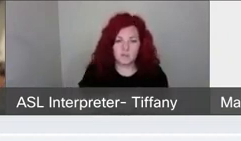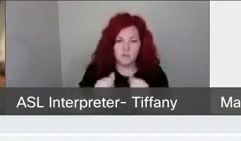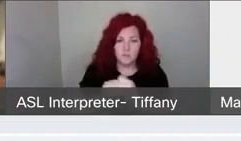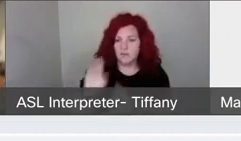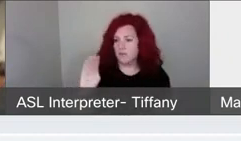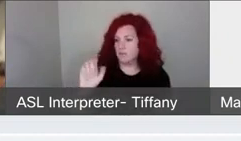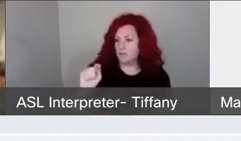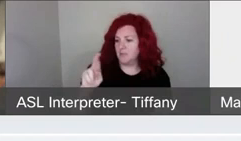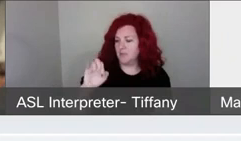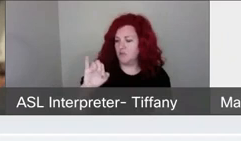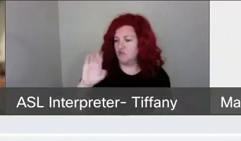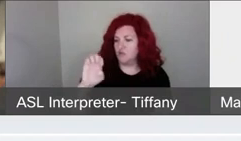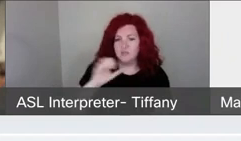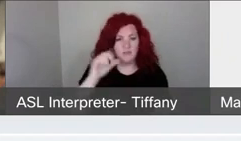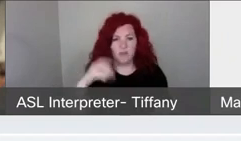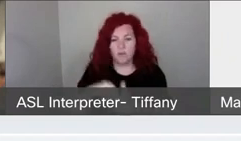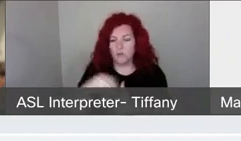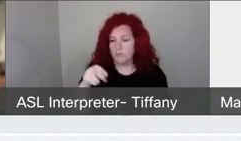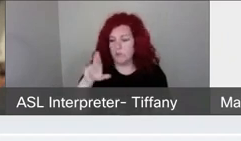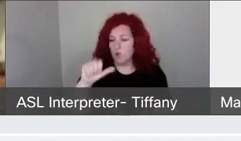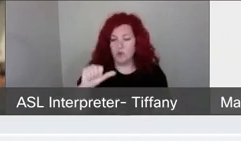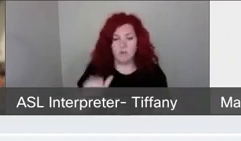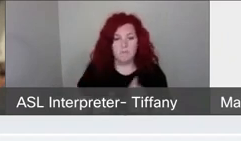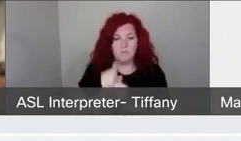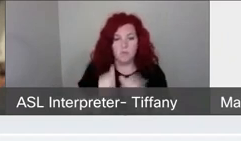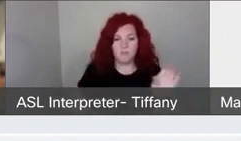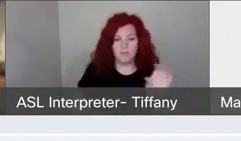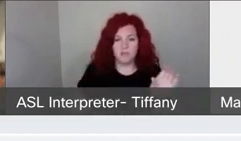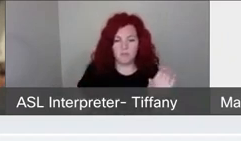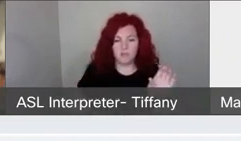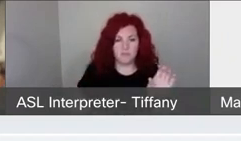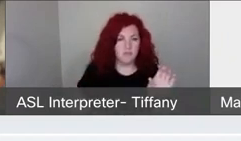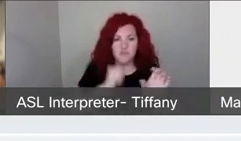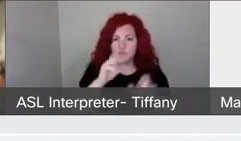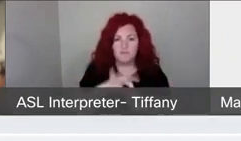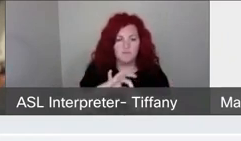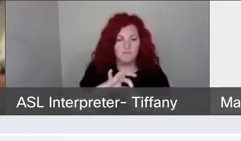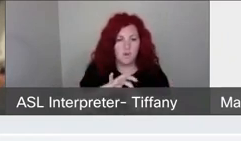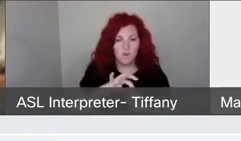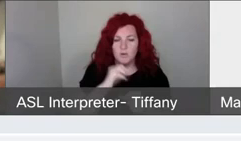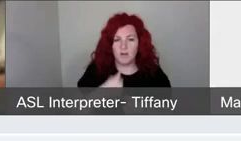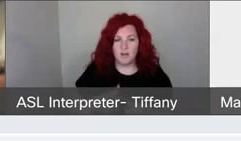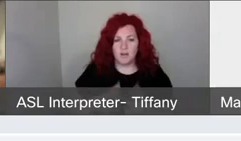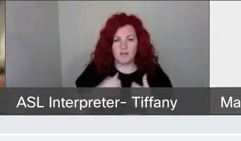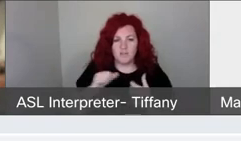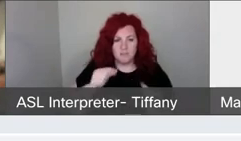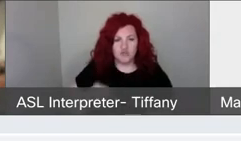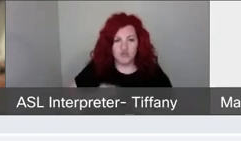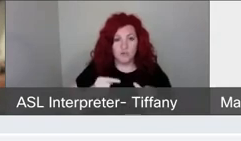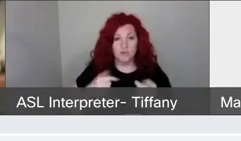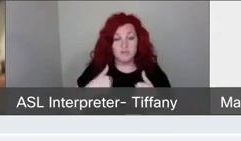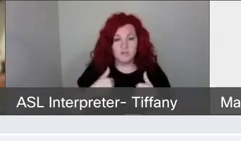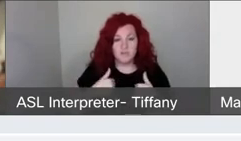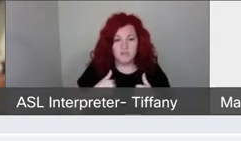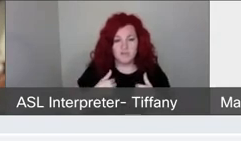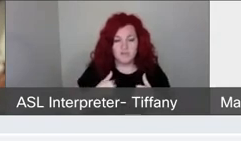We shouldn't include Peoria as they are majority conservative and they don't vote and haven't lived the same struggle as I have. Also, putting Peoria